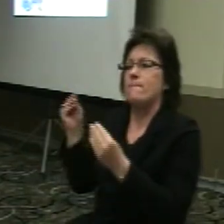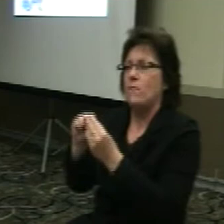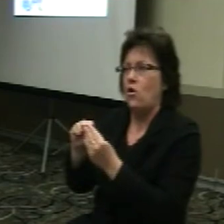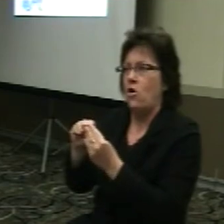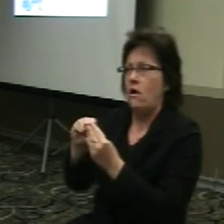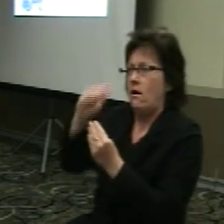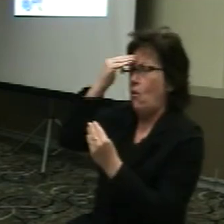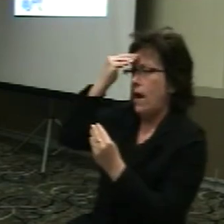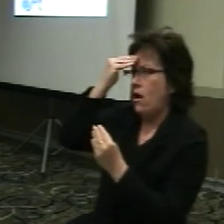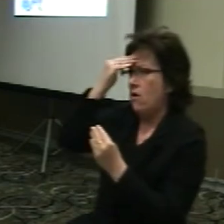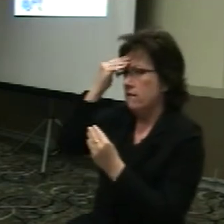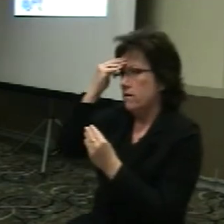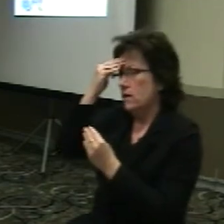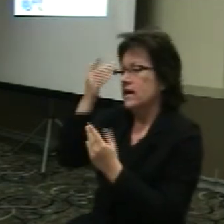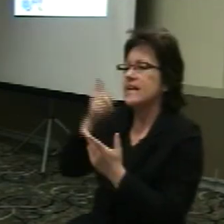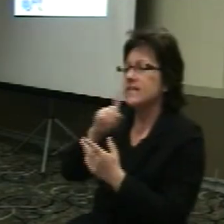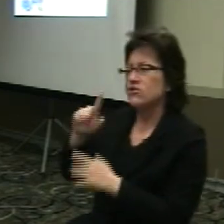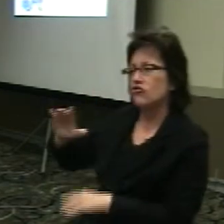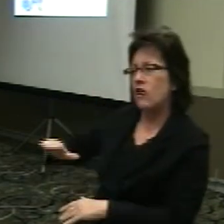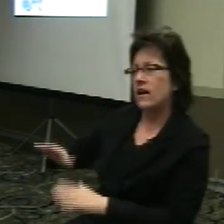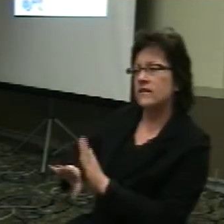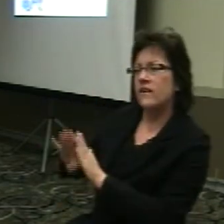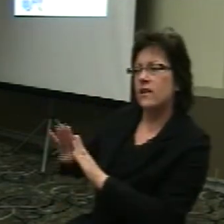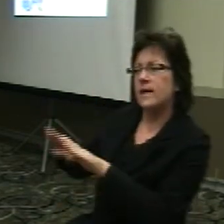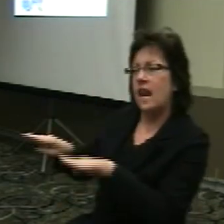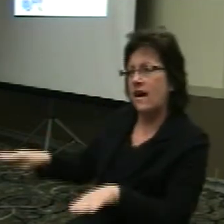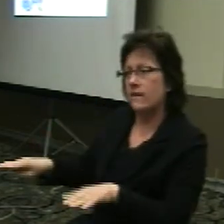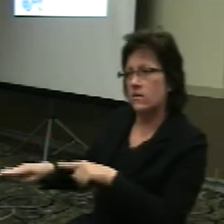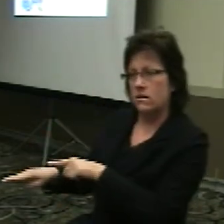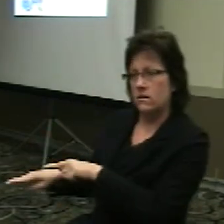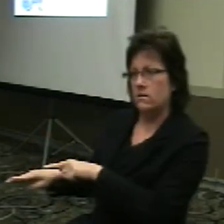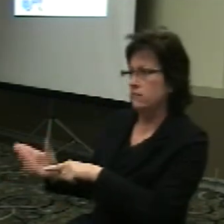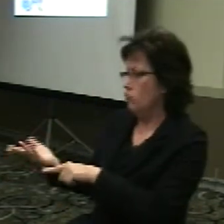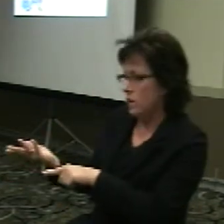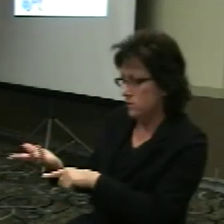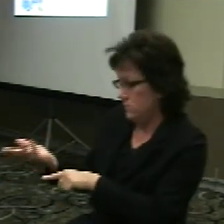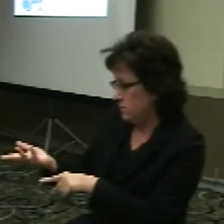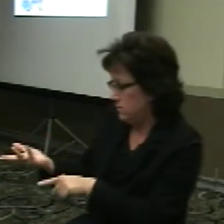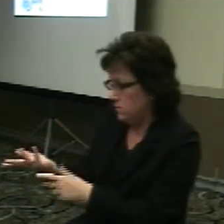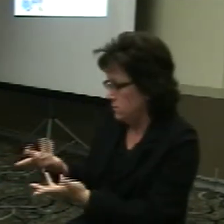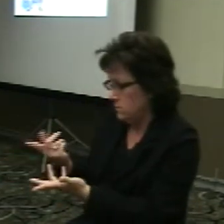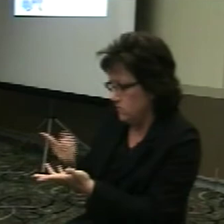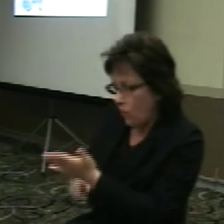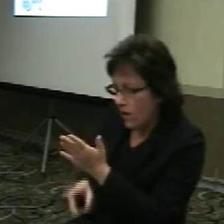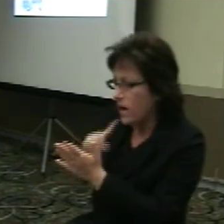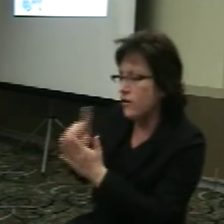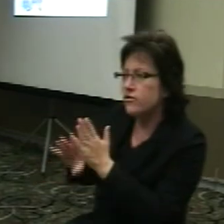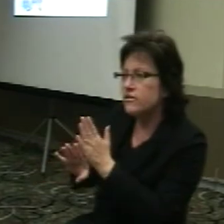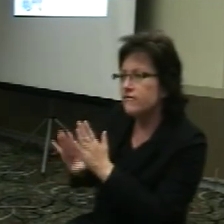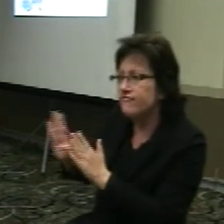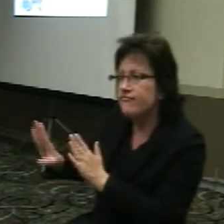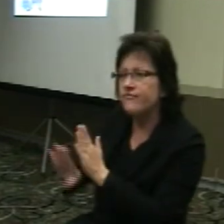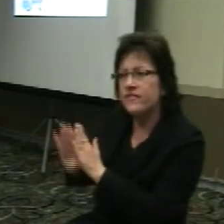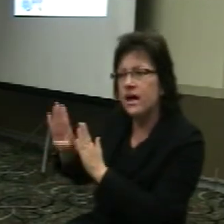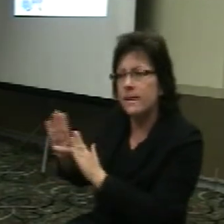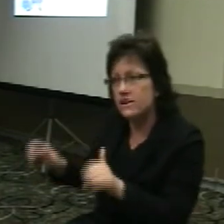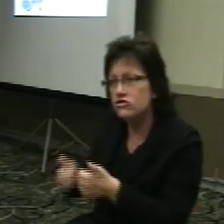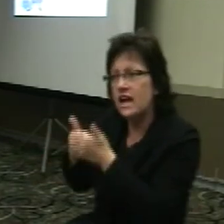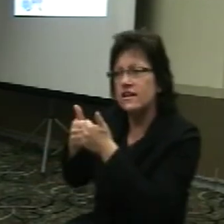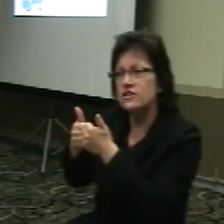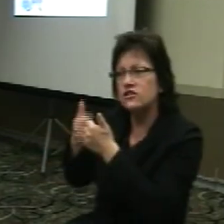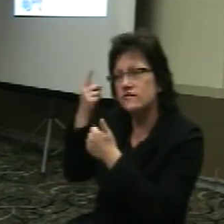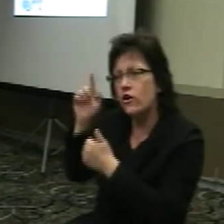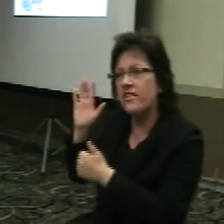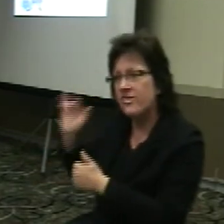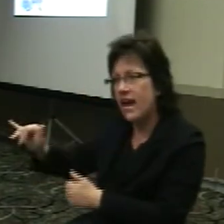more cognizant of is the child's developmental level. What are the developmental challenges to